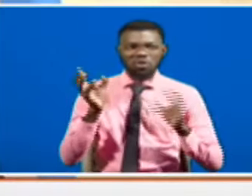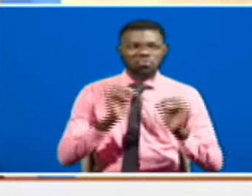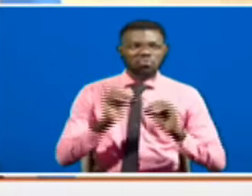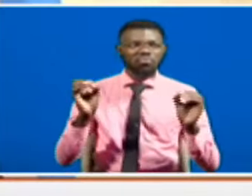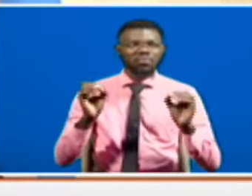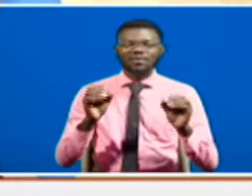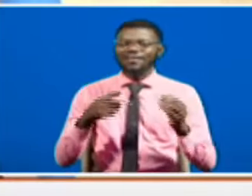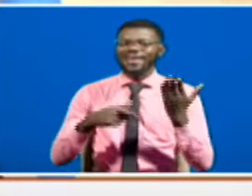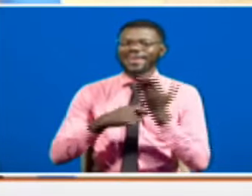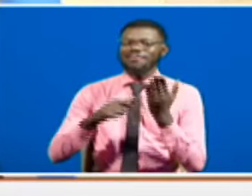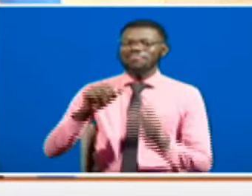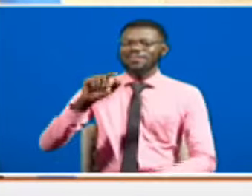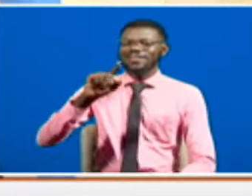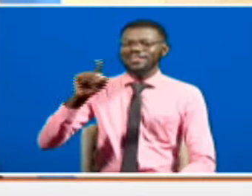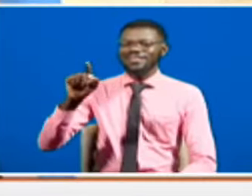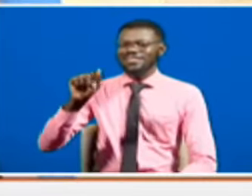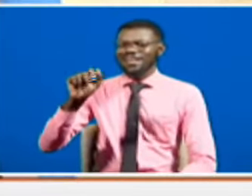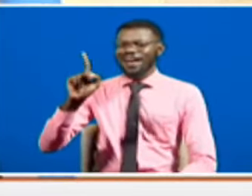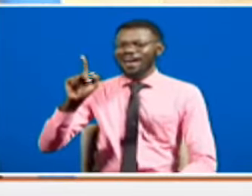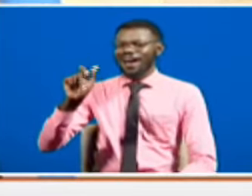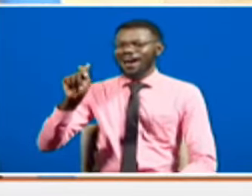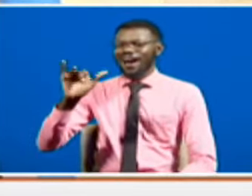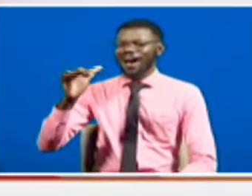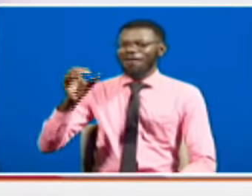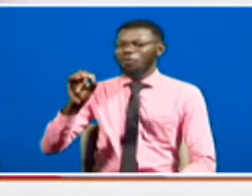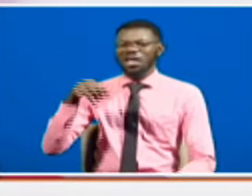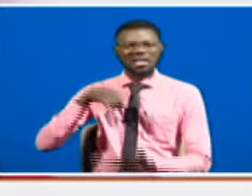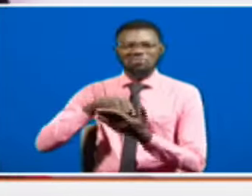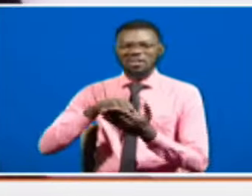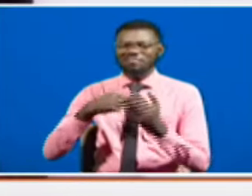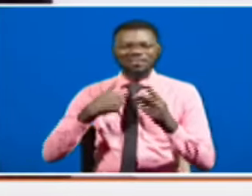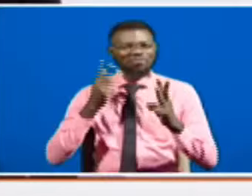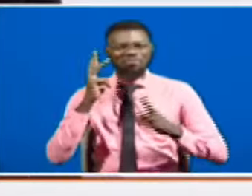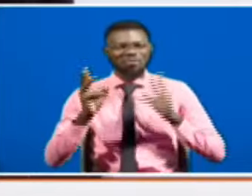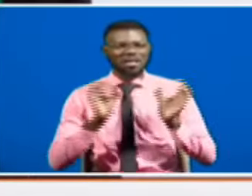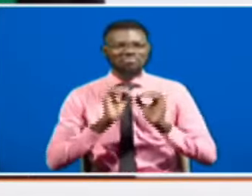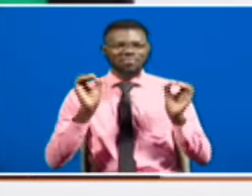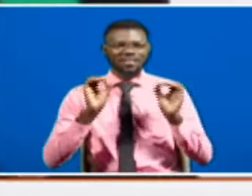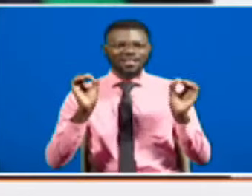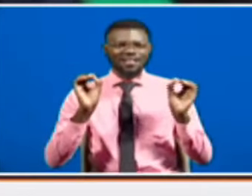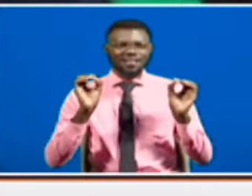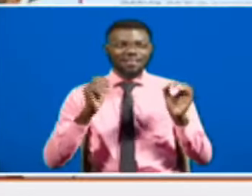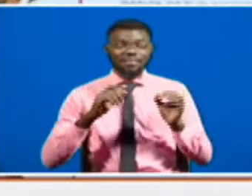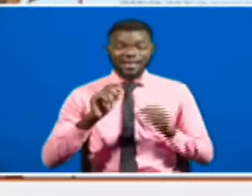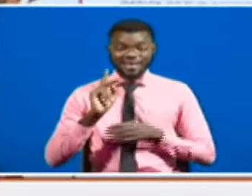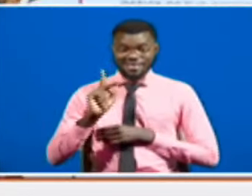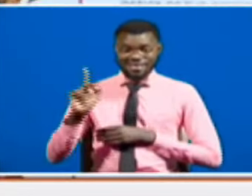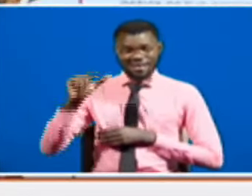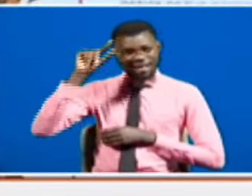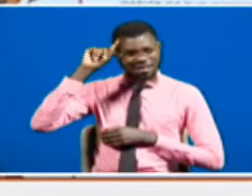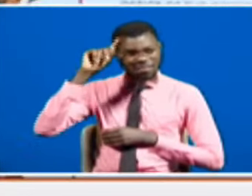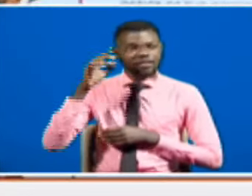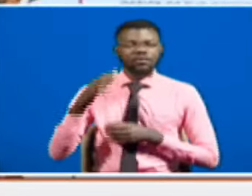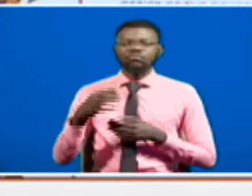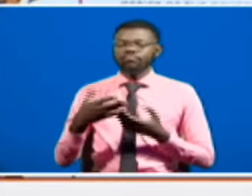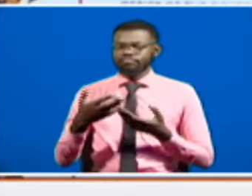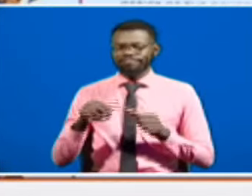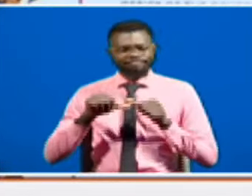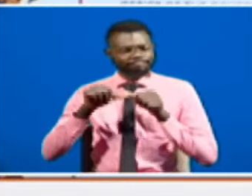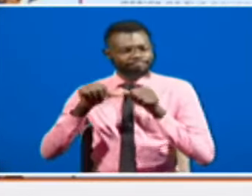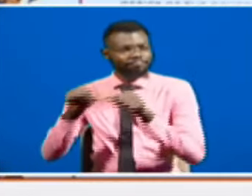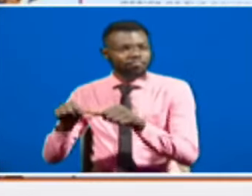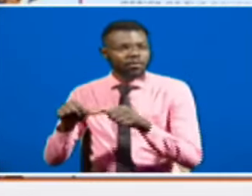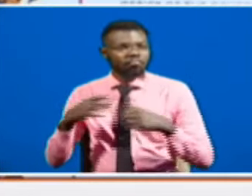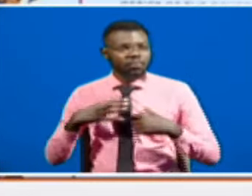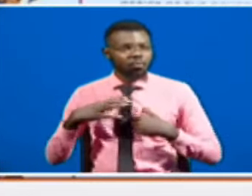Zakayo. A stand that the Kenya Kwanza government is following to the letter. Watu lazima walipe